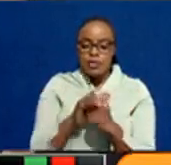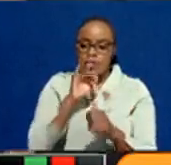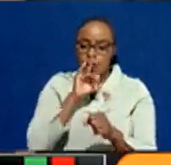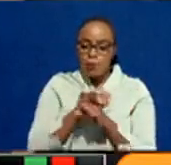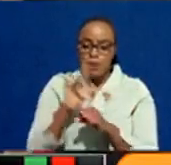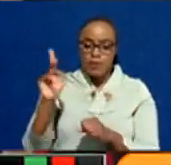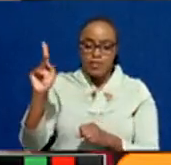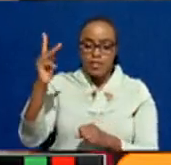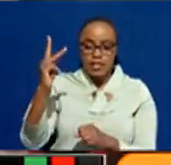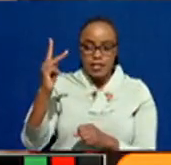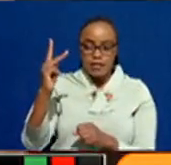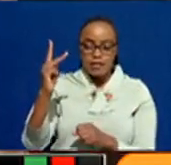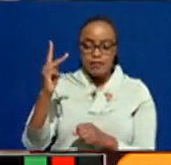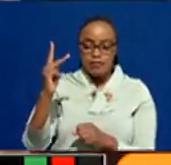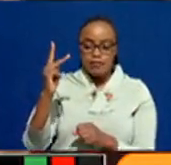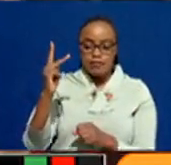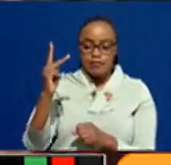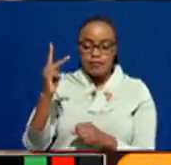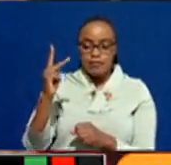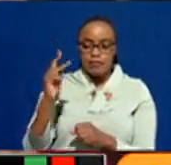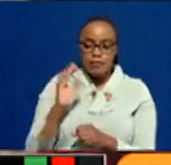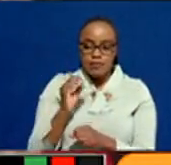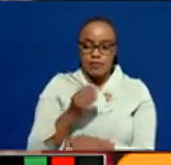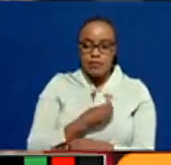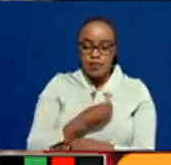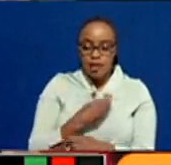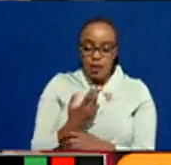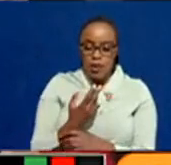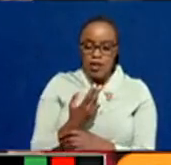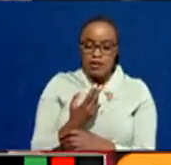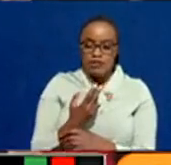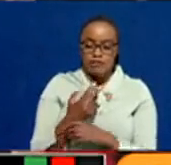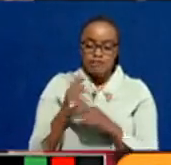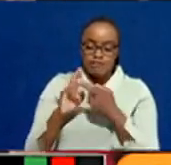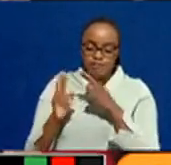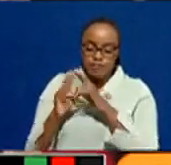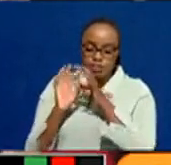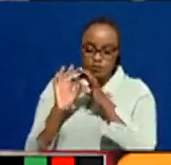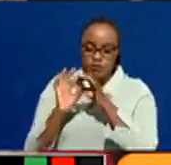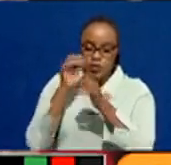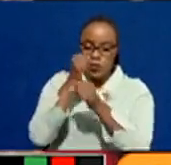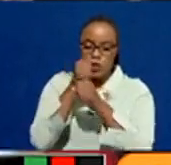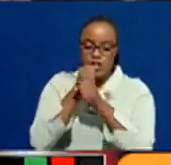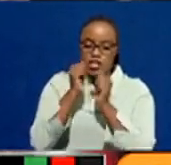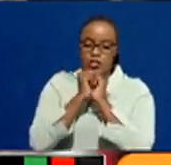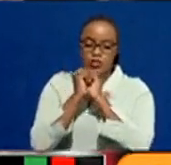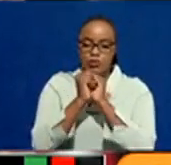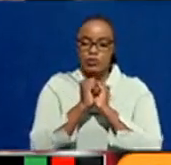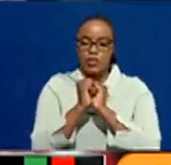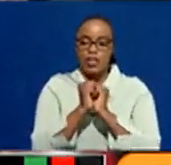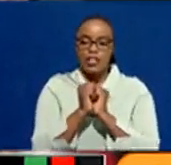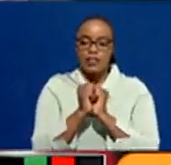kuihakikishia Kenya dhamira yetu ya dhati ya kufanya kazi kwa